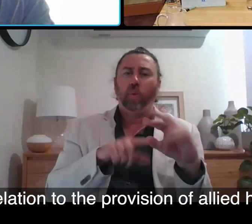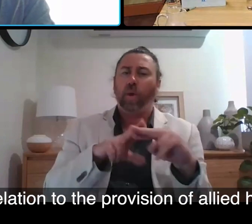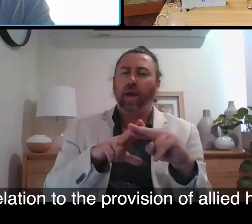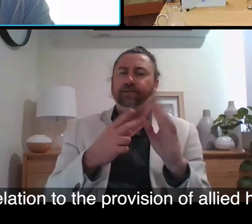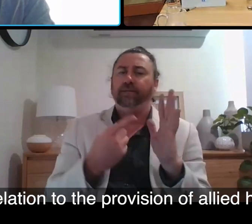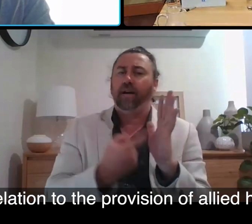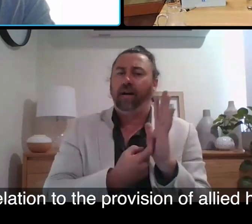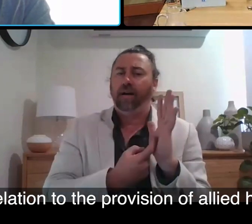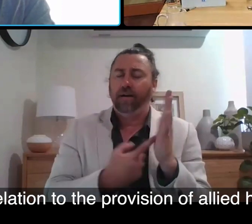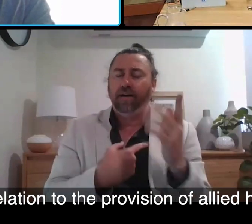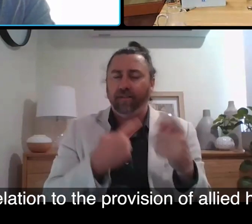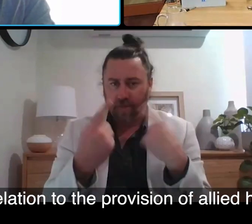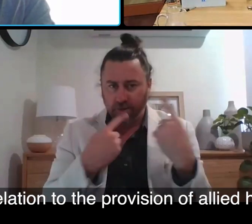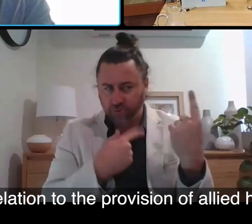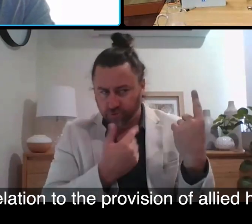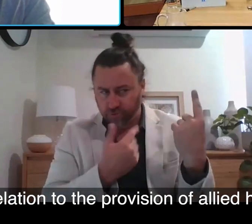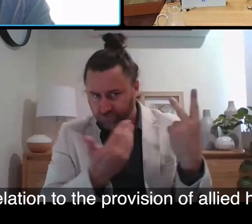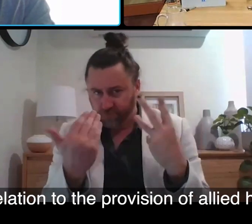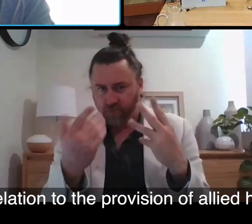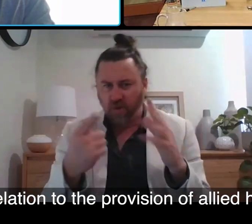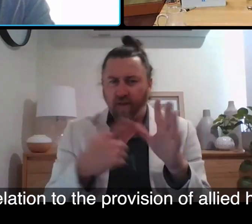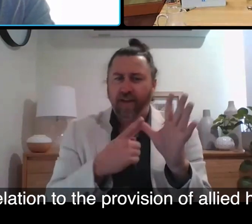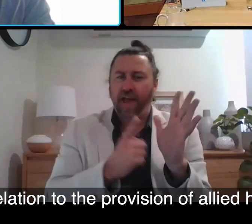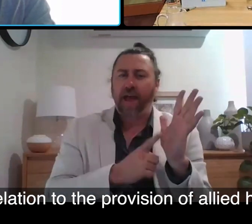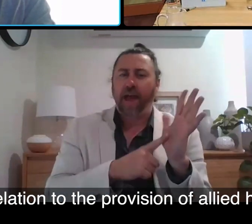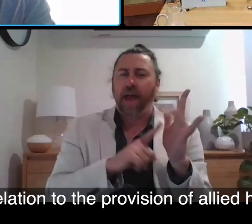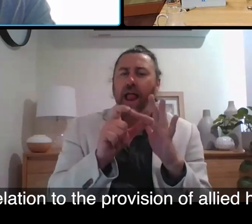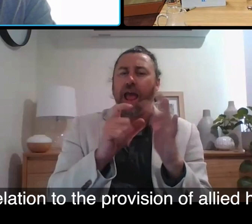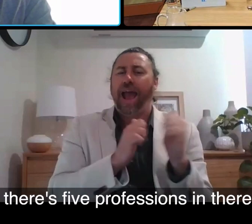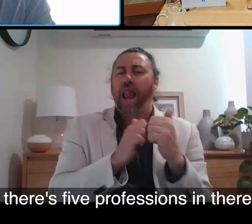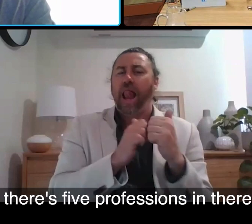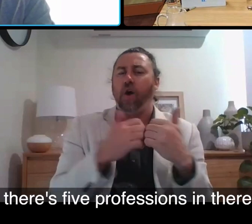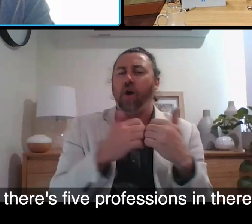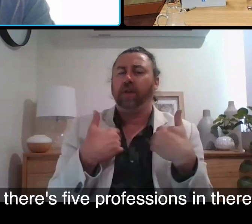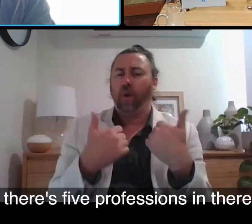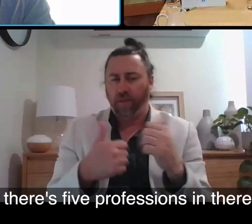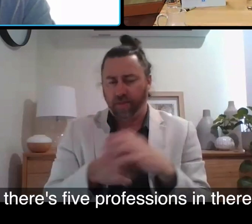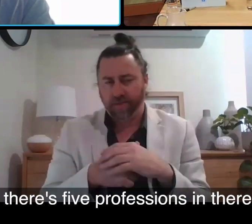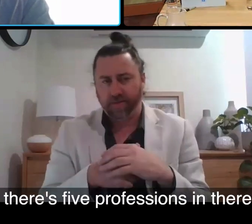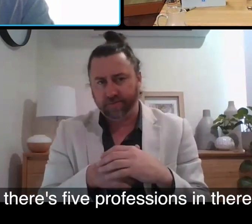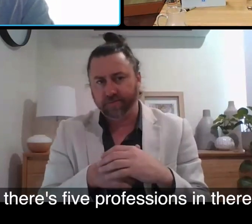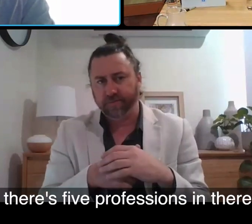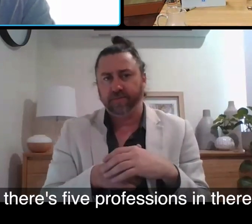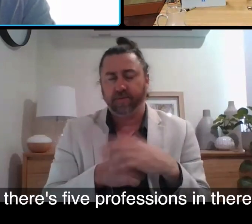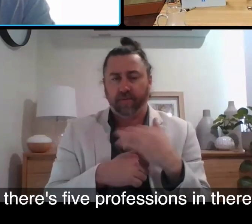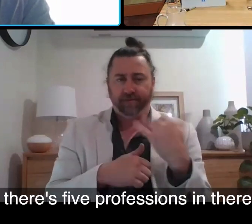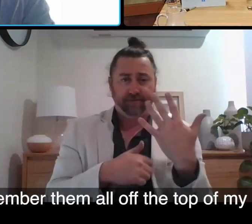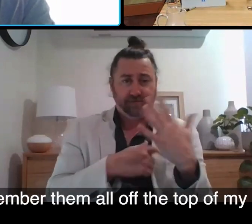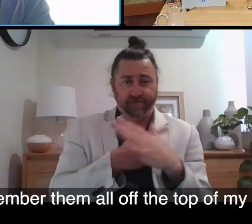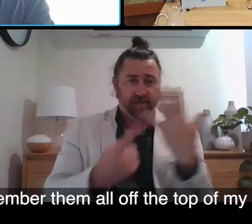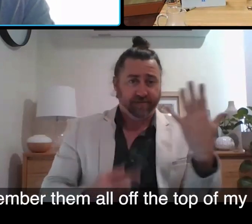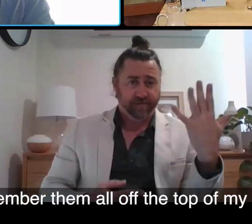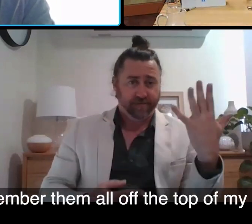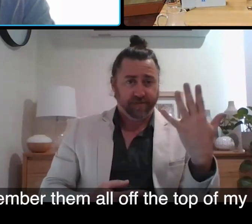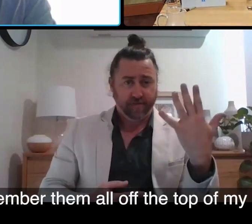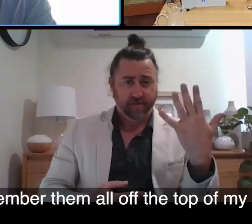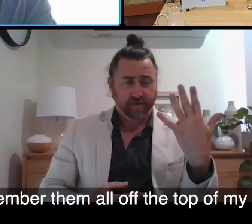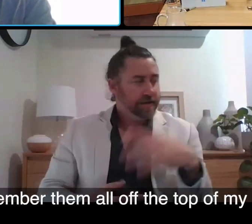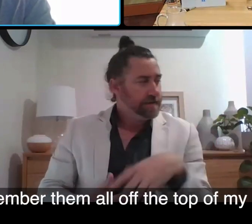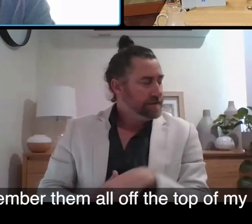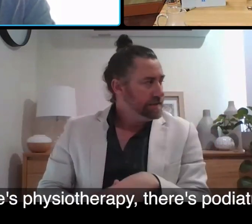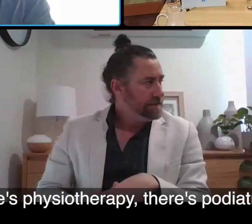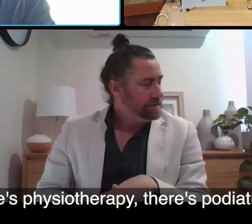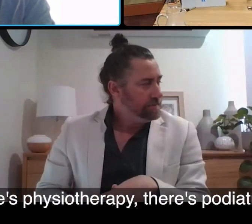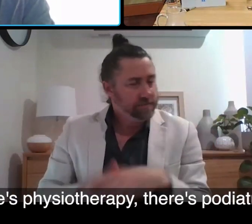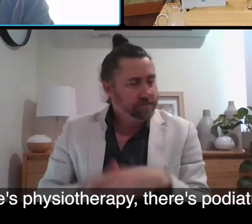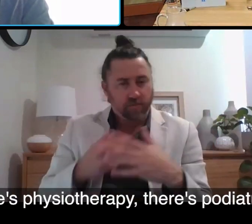in relation to the provision of allied health time. So there's 5 professions in there. I can't remember them all off the top of